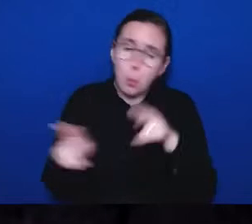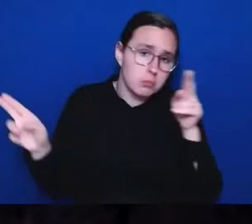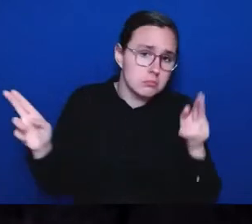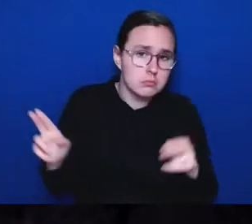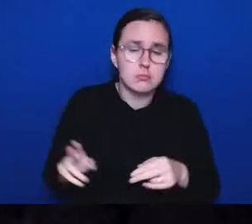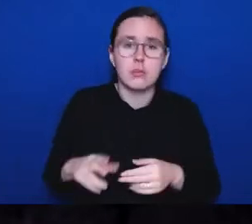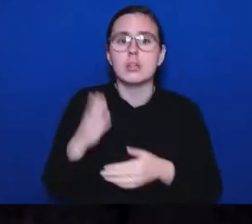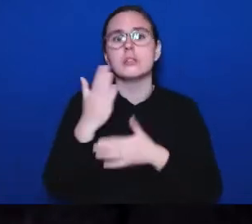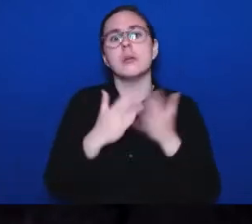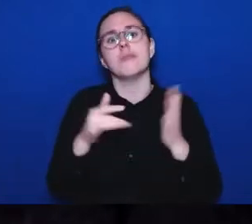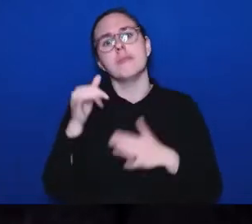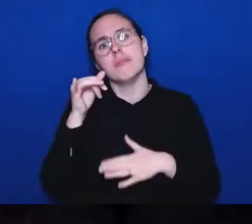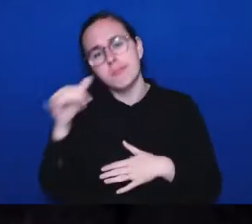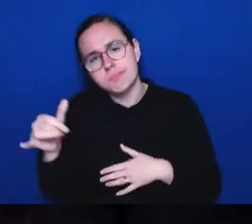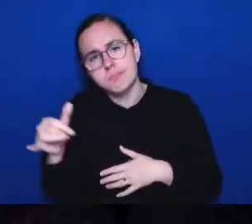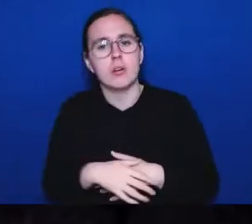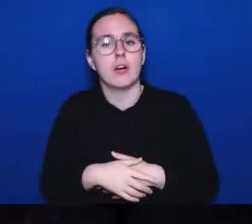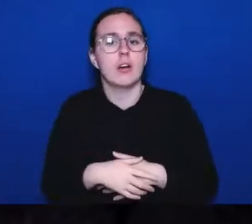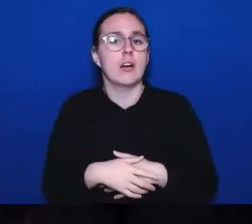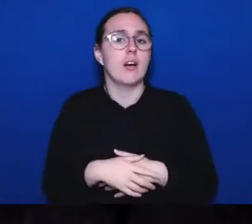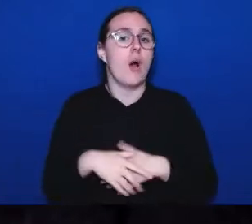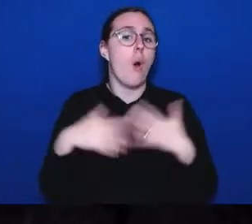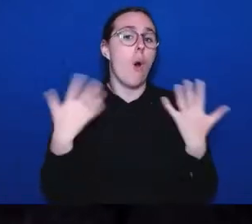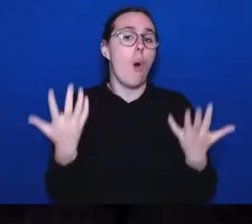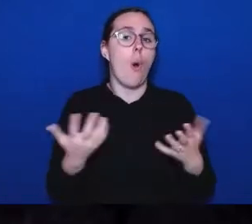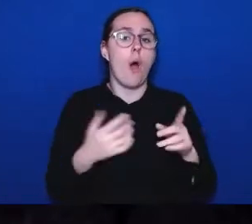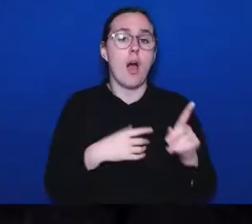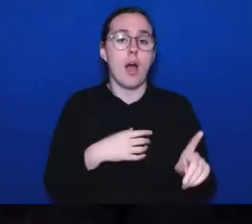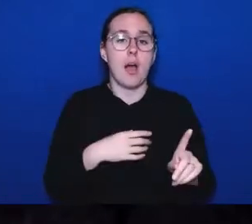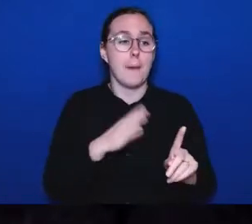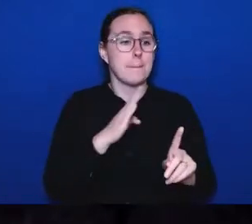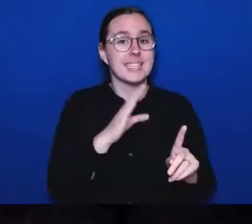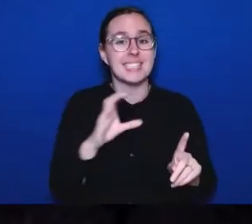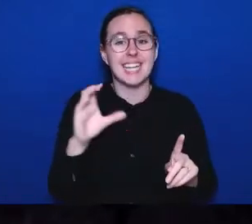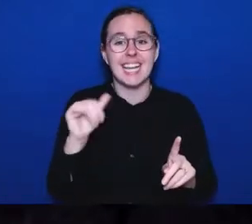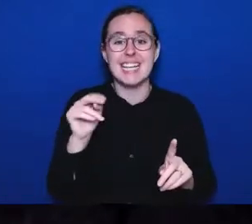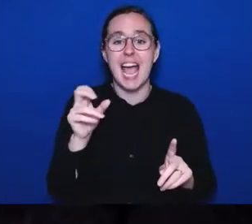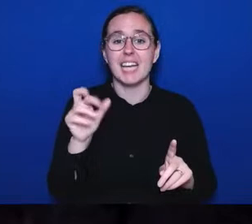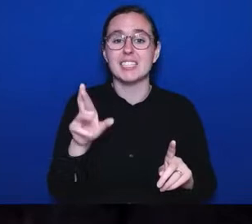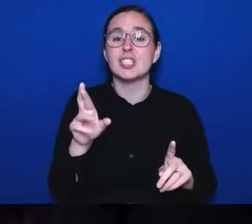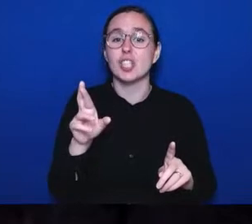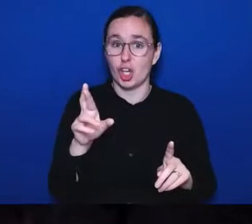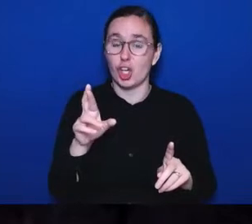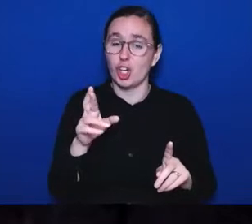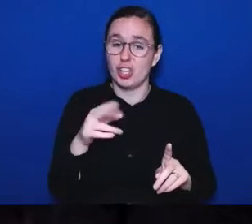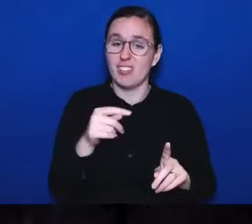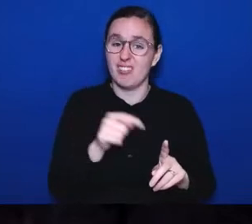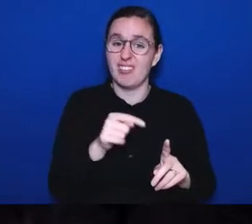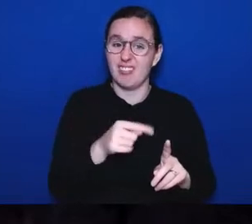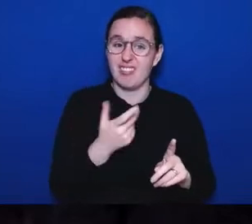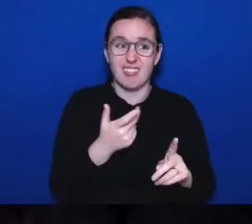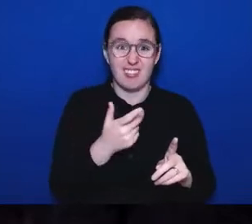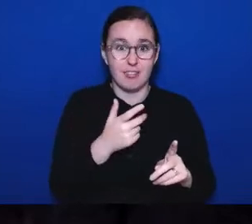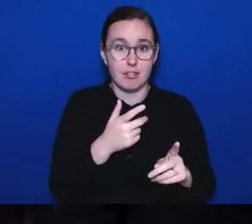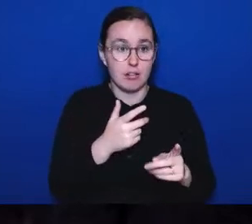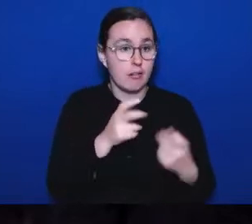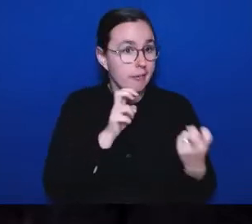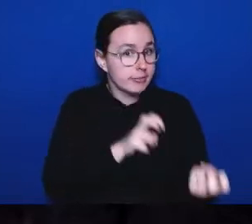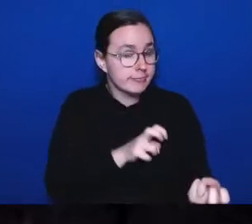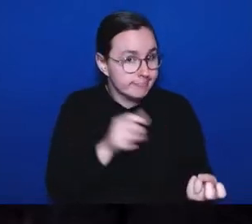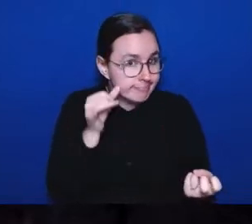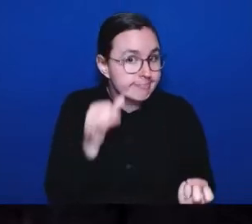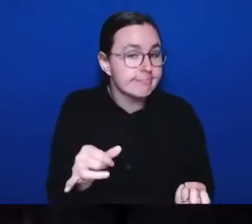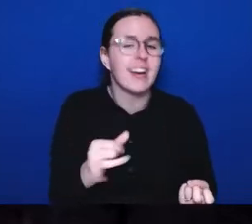that need more time. And those are the issues and conditions that are systemically built, and assessment